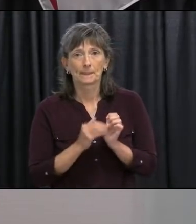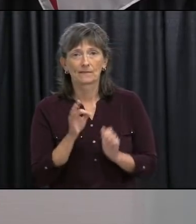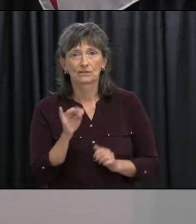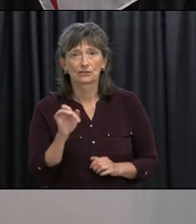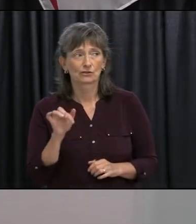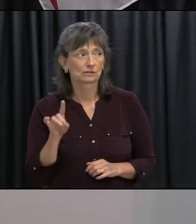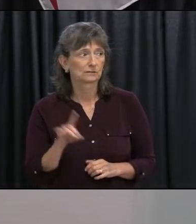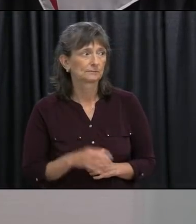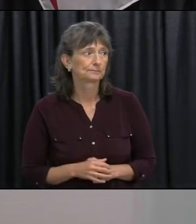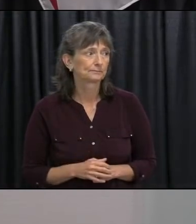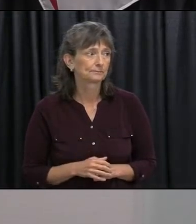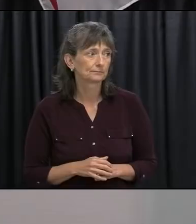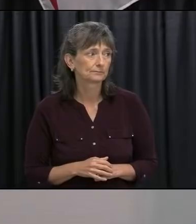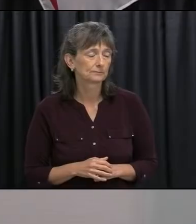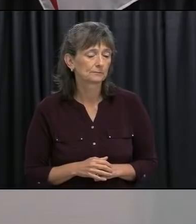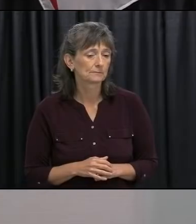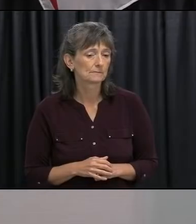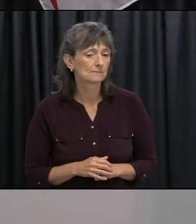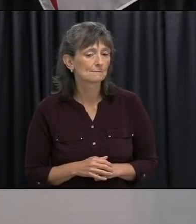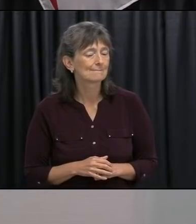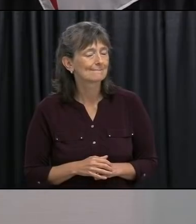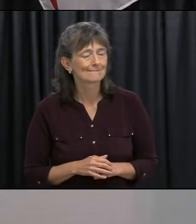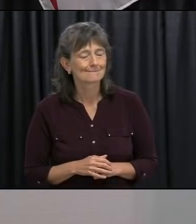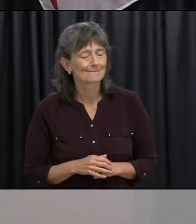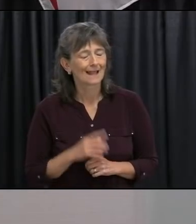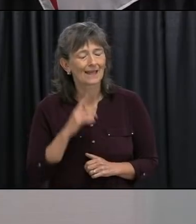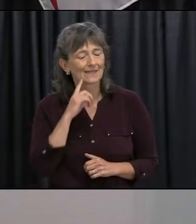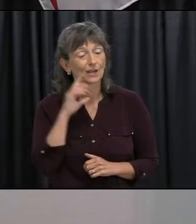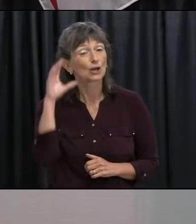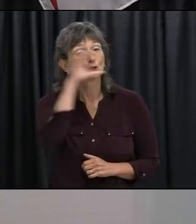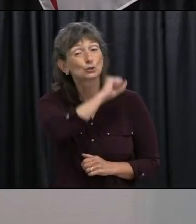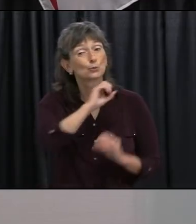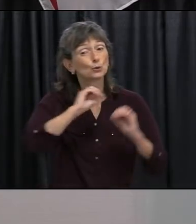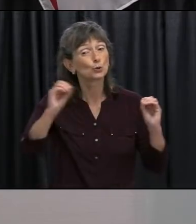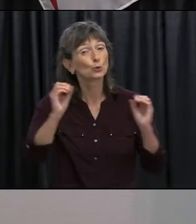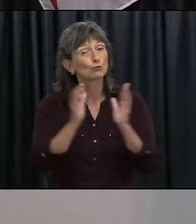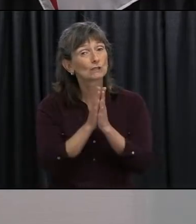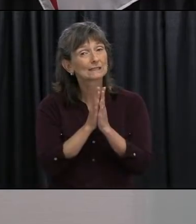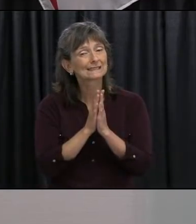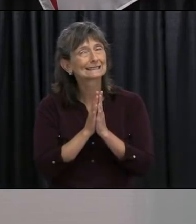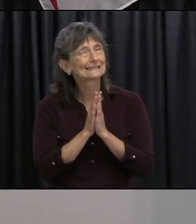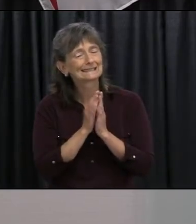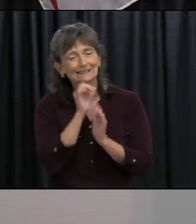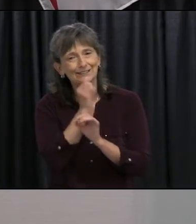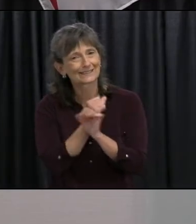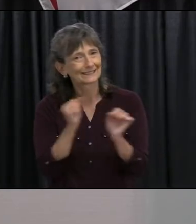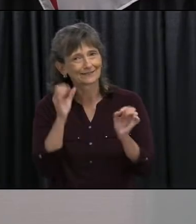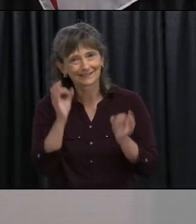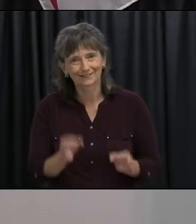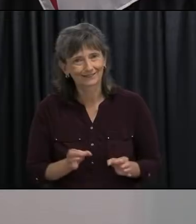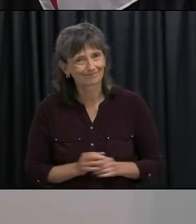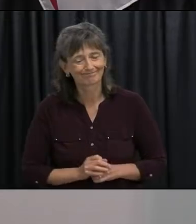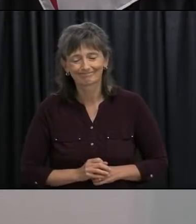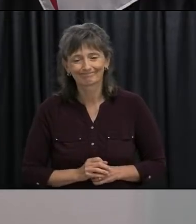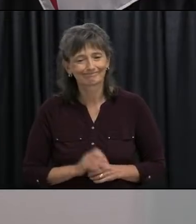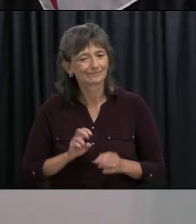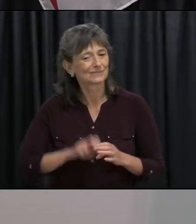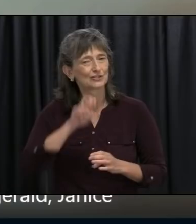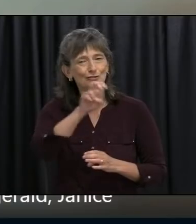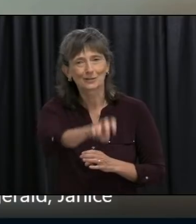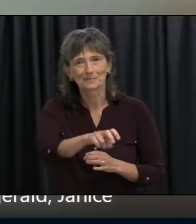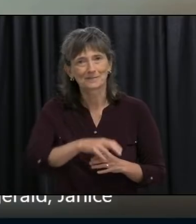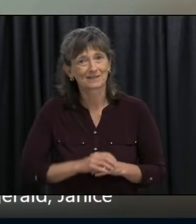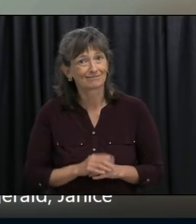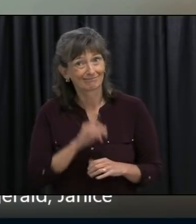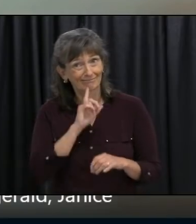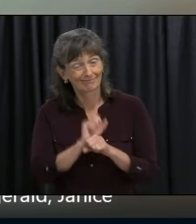So I don't think it would be safe to assume that there's no risk of transmitting the disease in Newfoundland and Labrador. All it